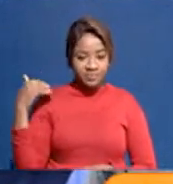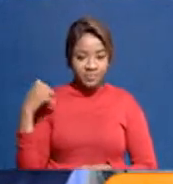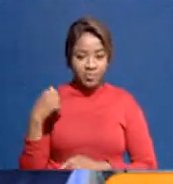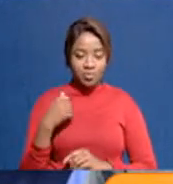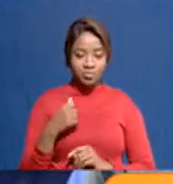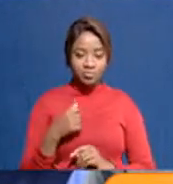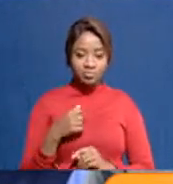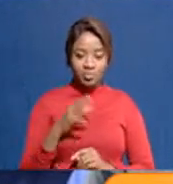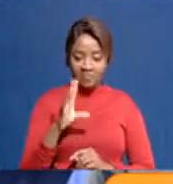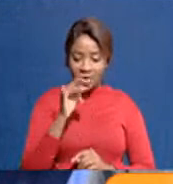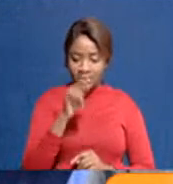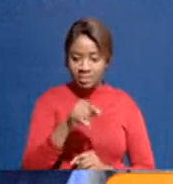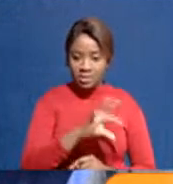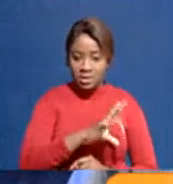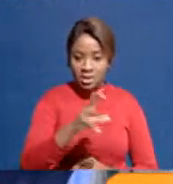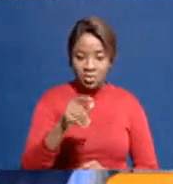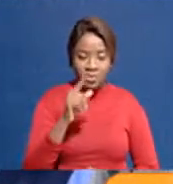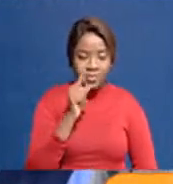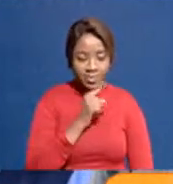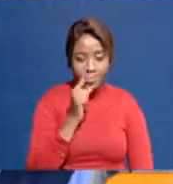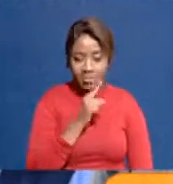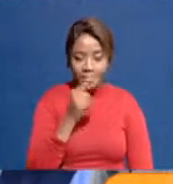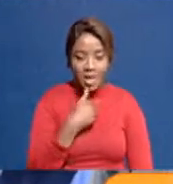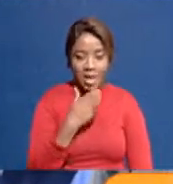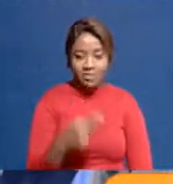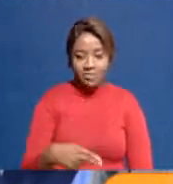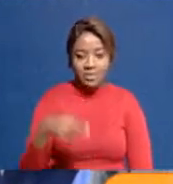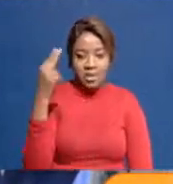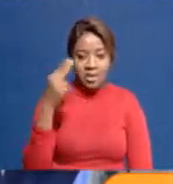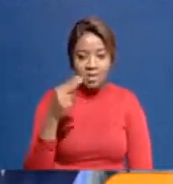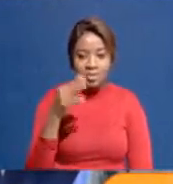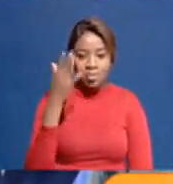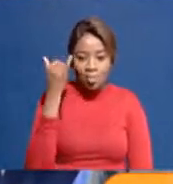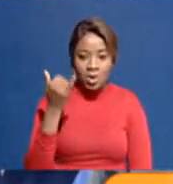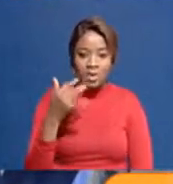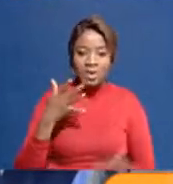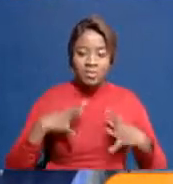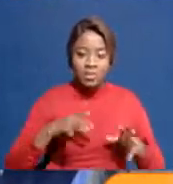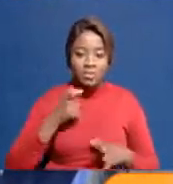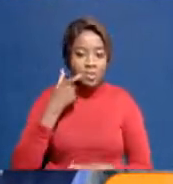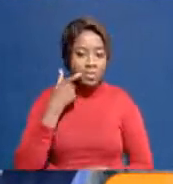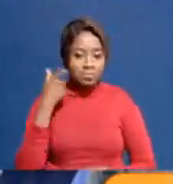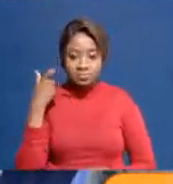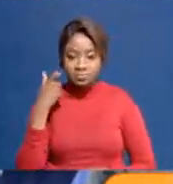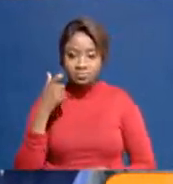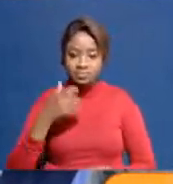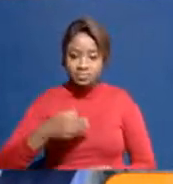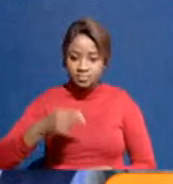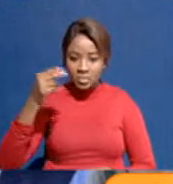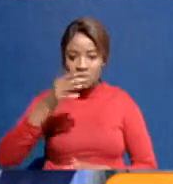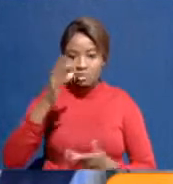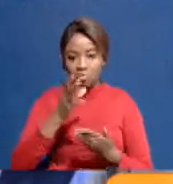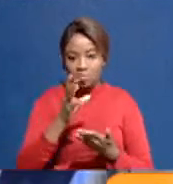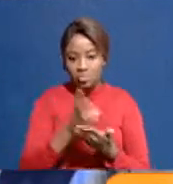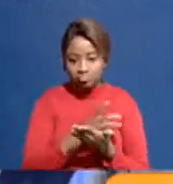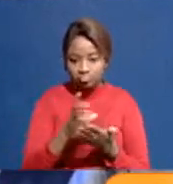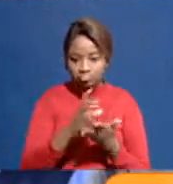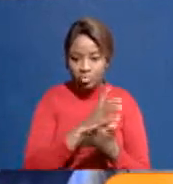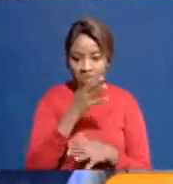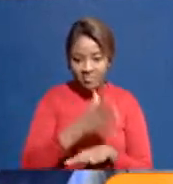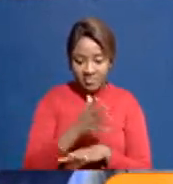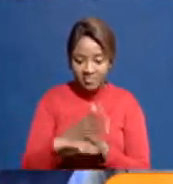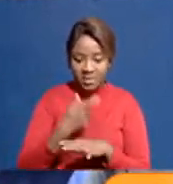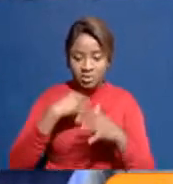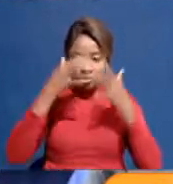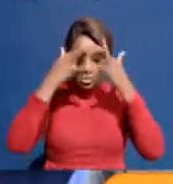this county was extremely affected by addiction issues. And that's why we decided